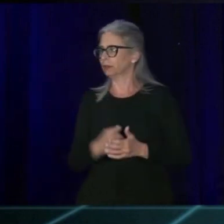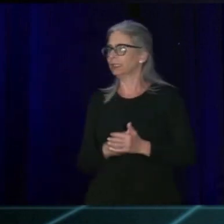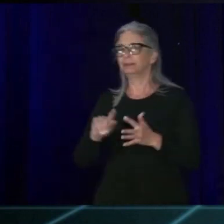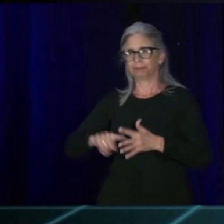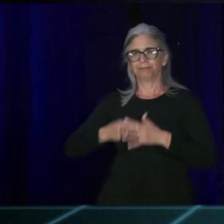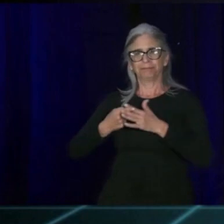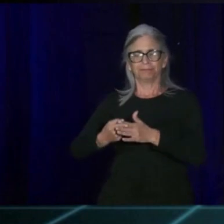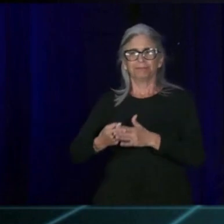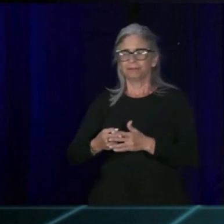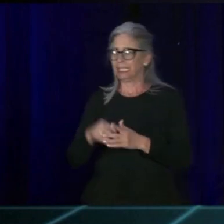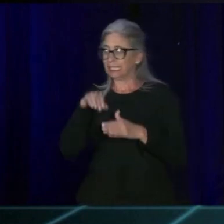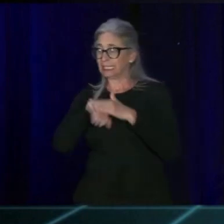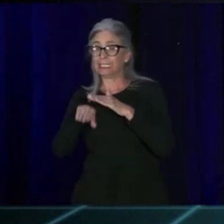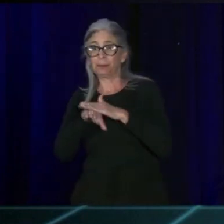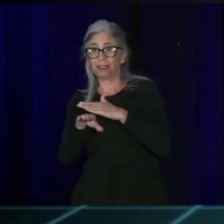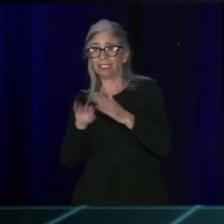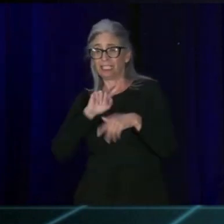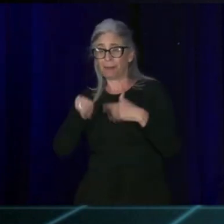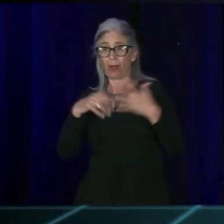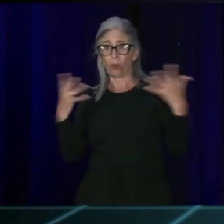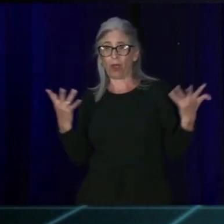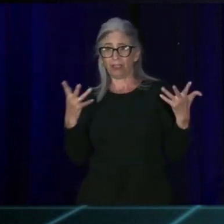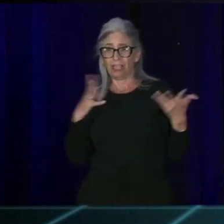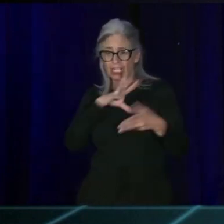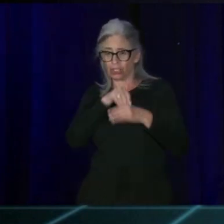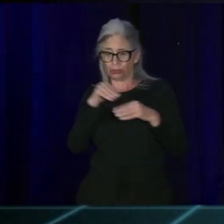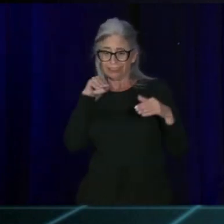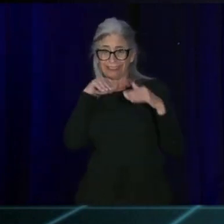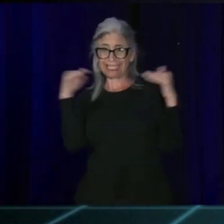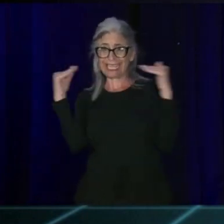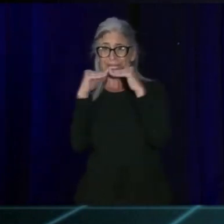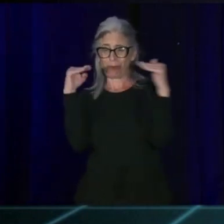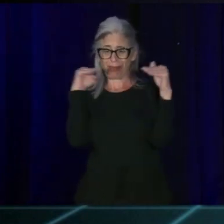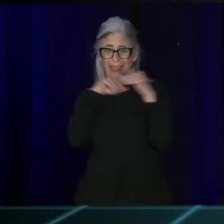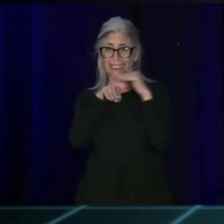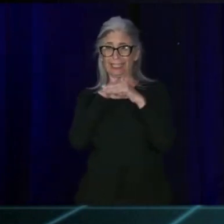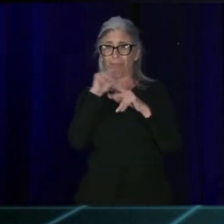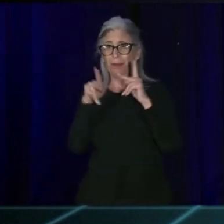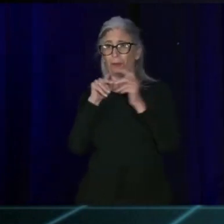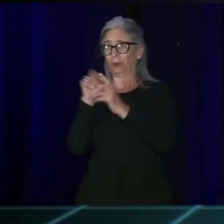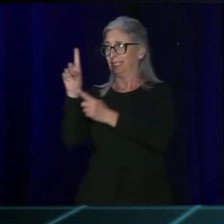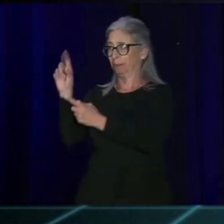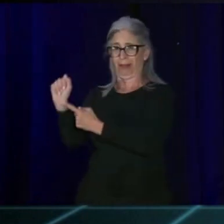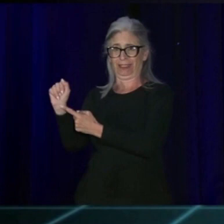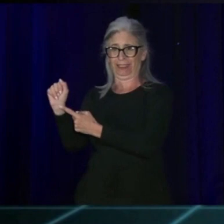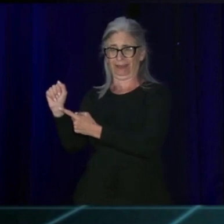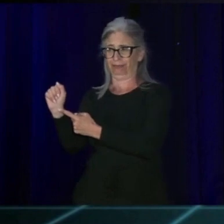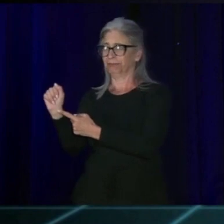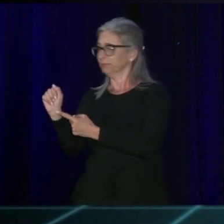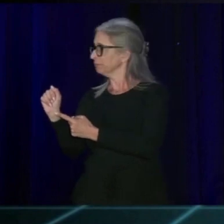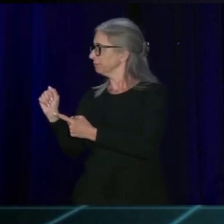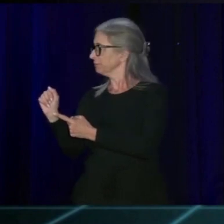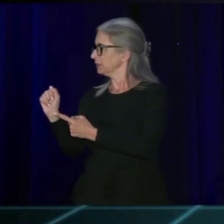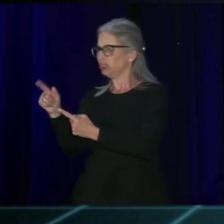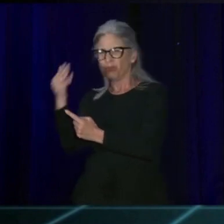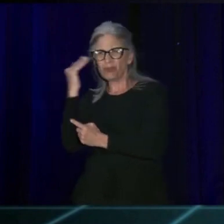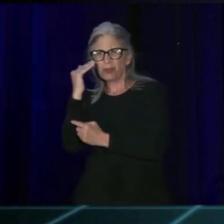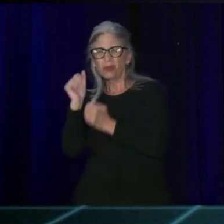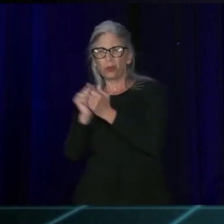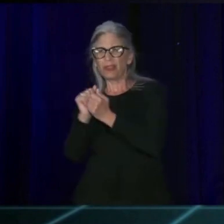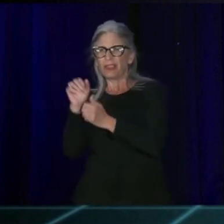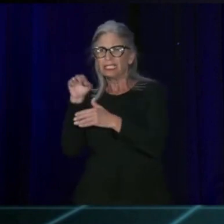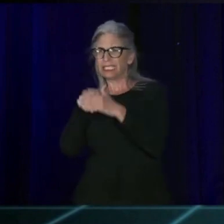So accessibility is all about ensuring equal access for people with disabilities. And you likely are familiar with accessibility features in